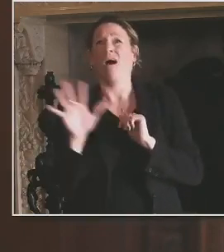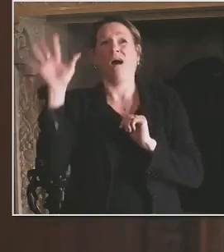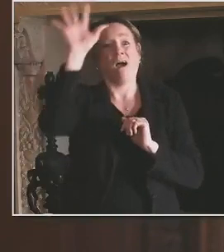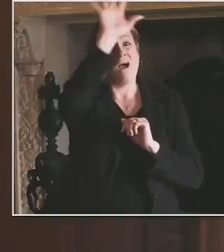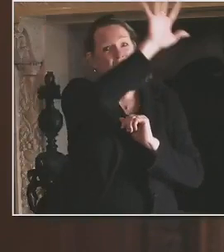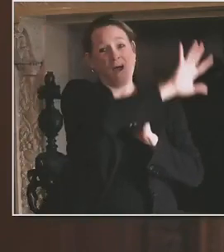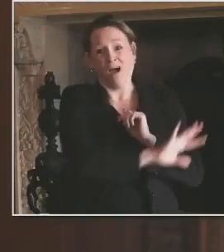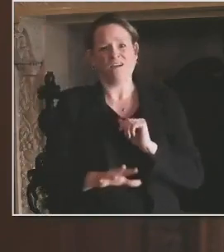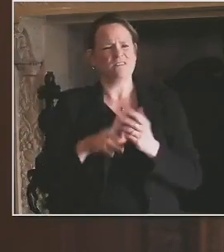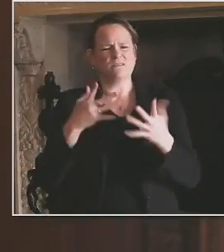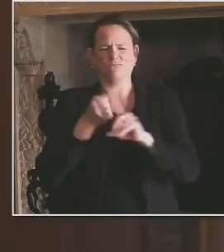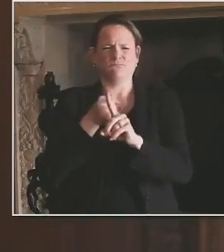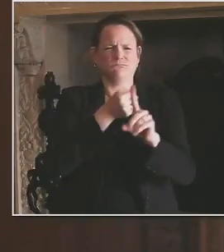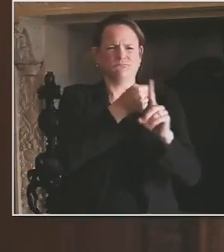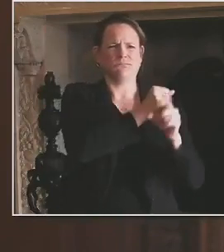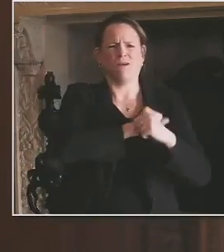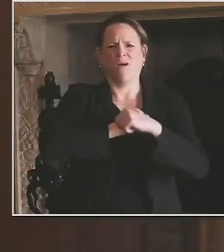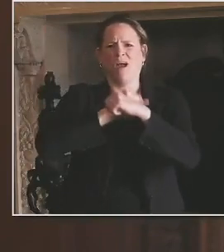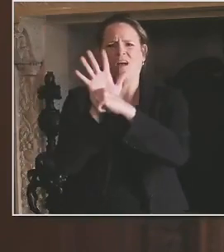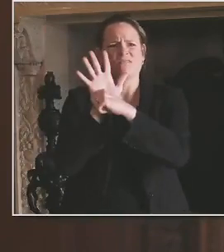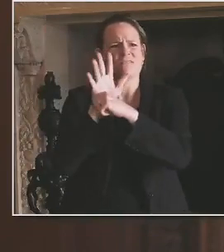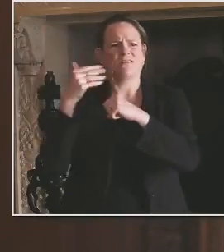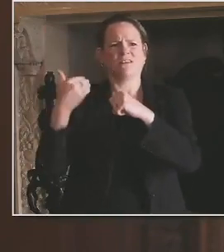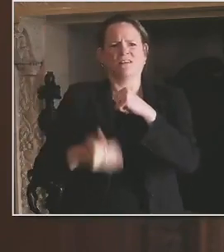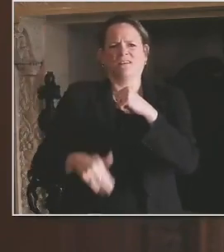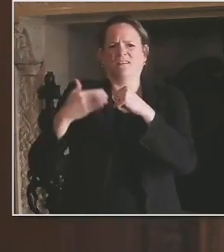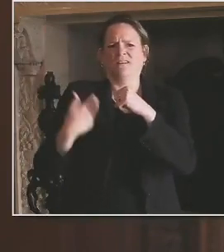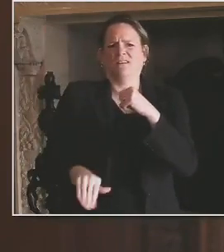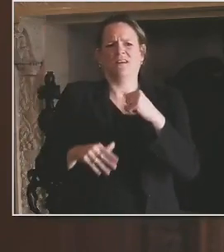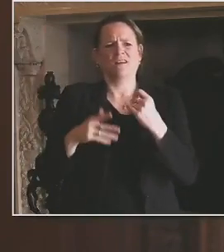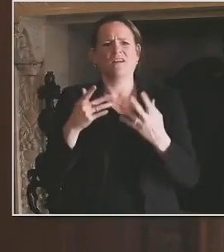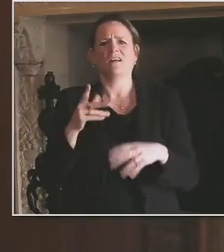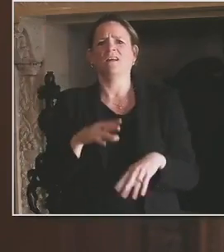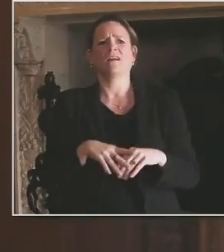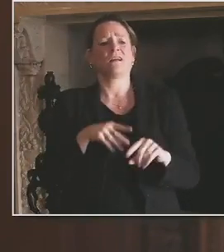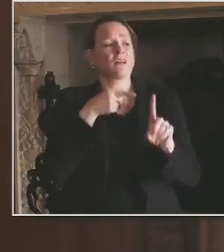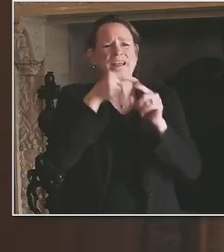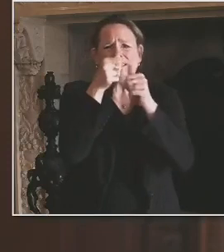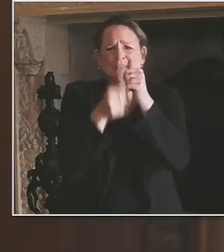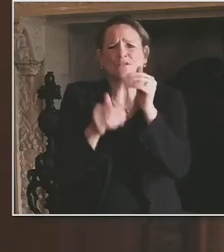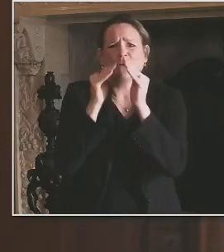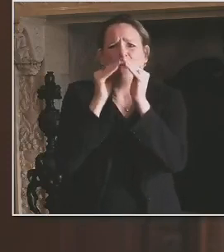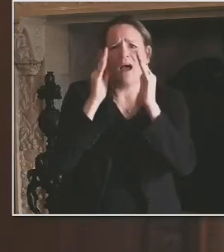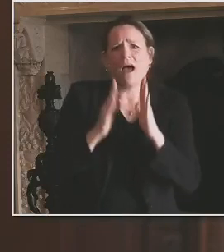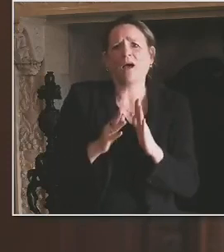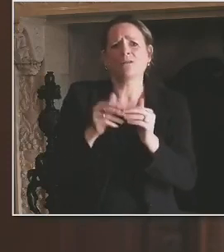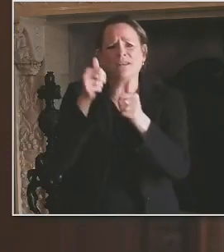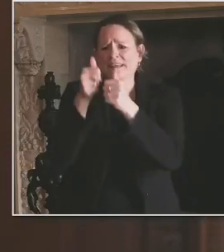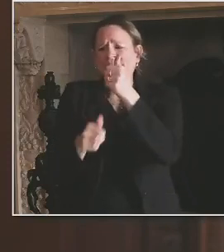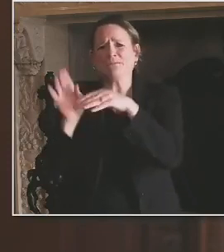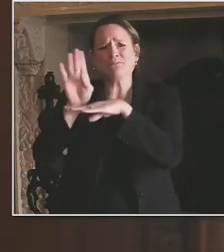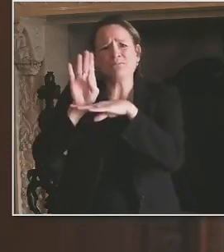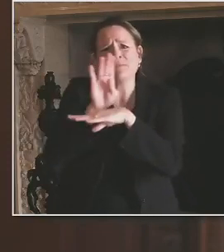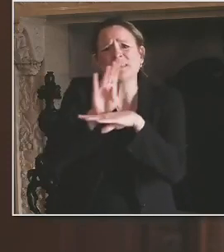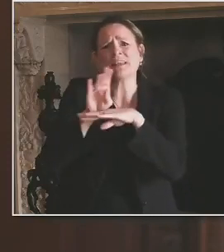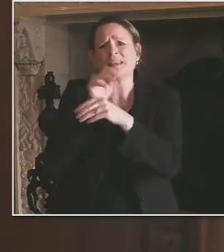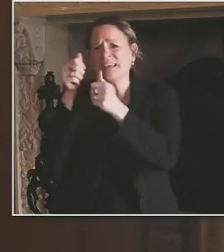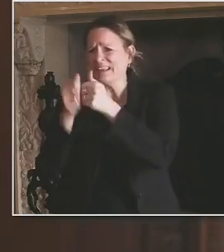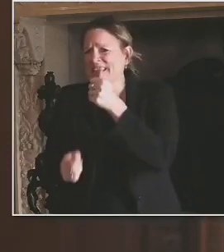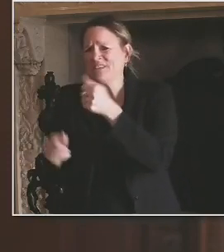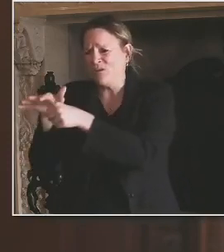impacted every corner of our state, every household, and every industry, and the people of Wisconsin deserve a productive effort